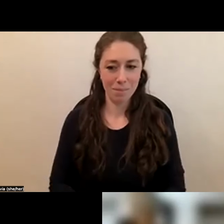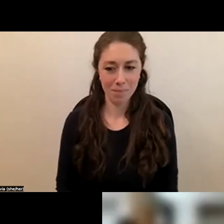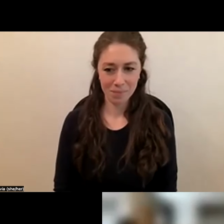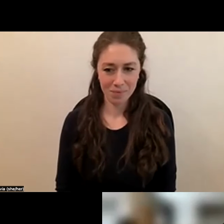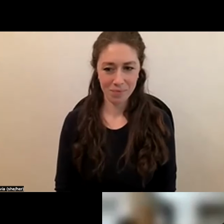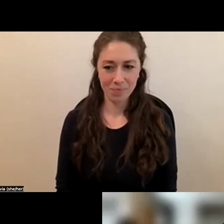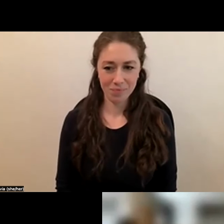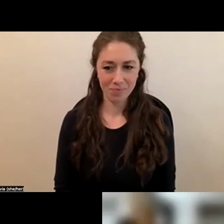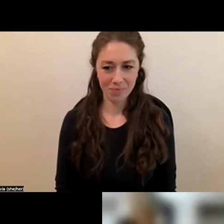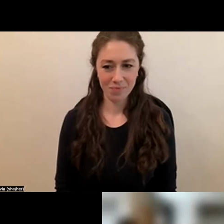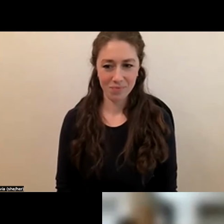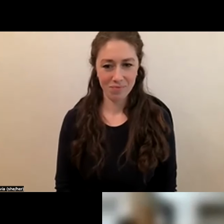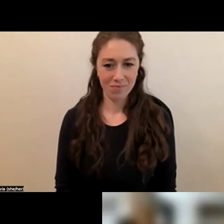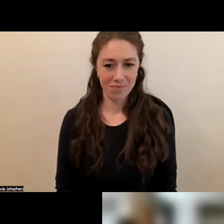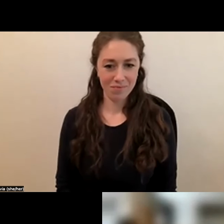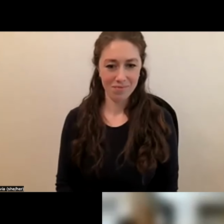Great, thanks so much.